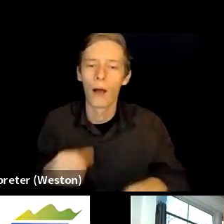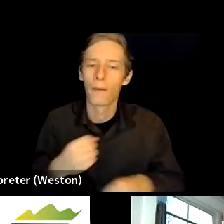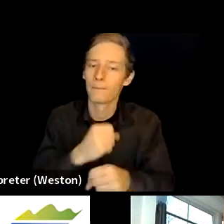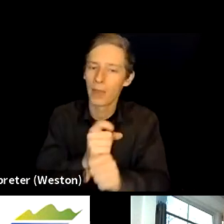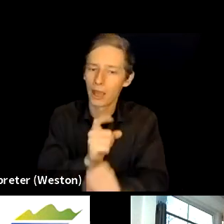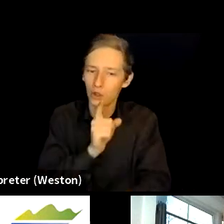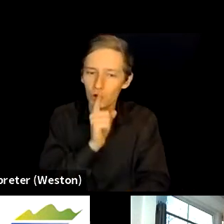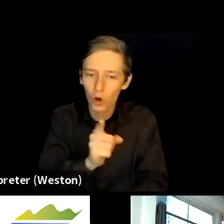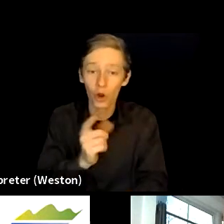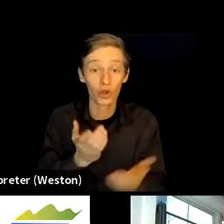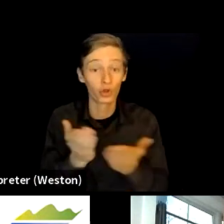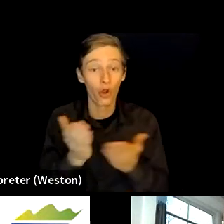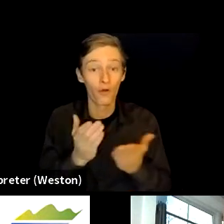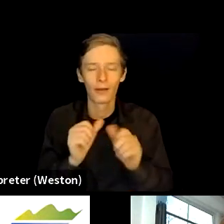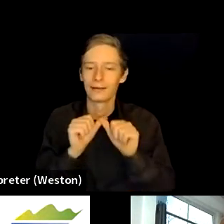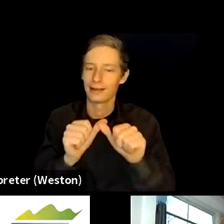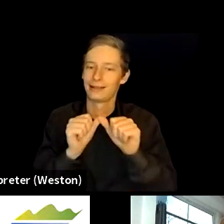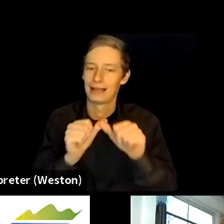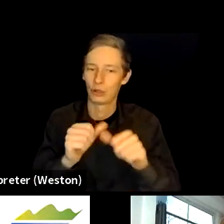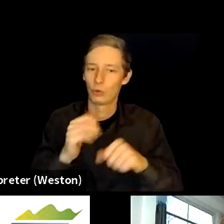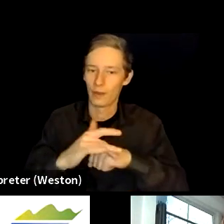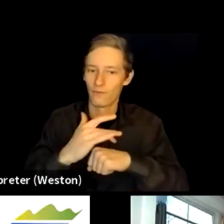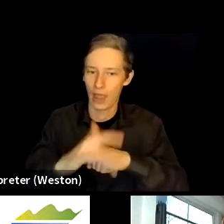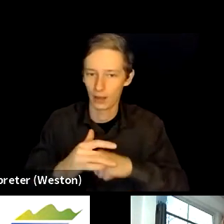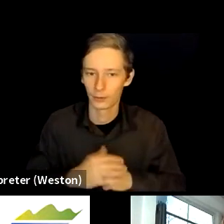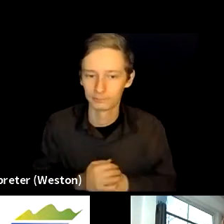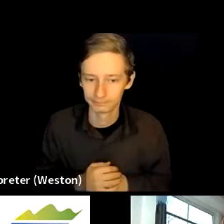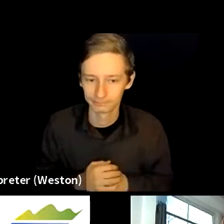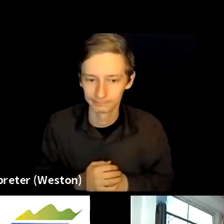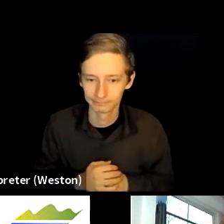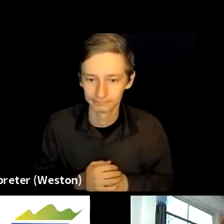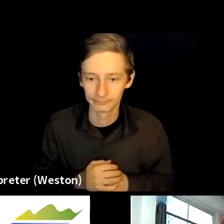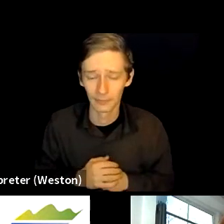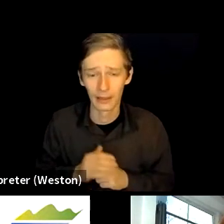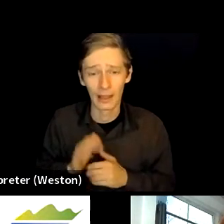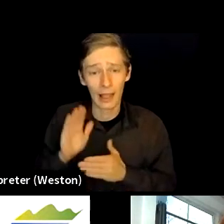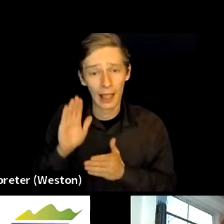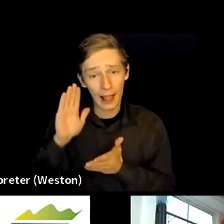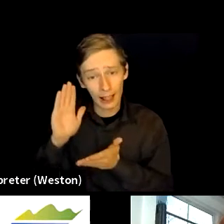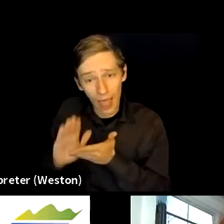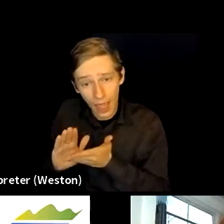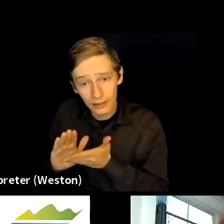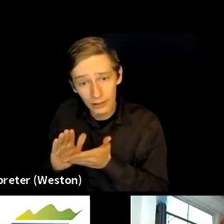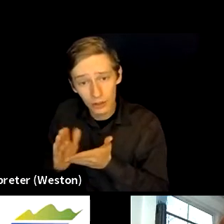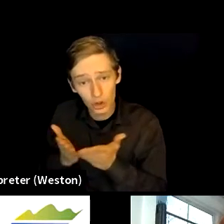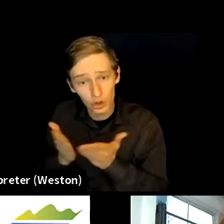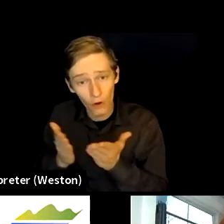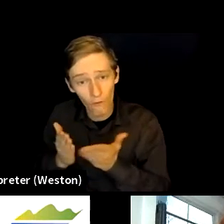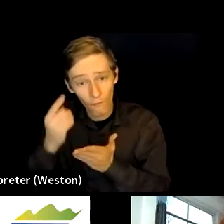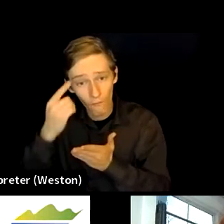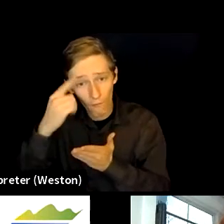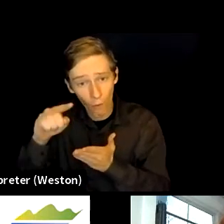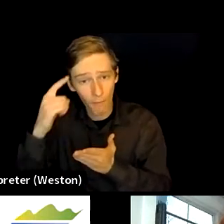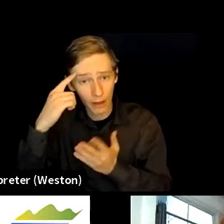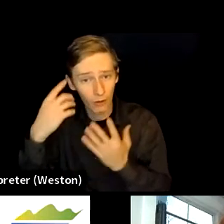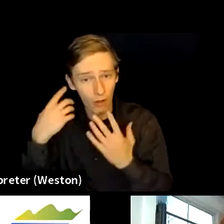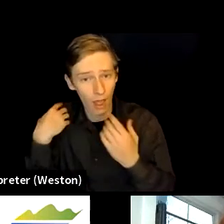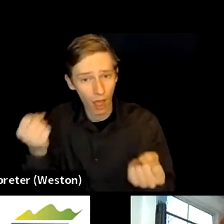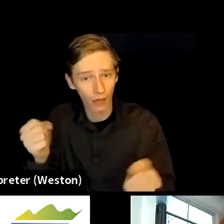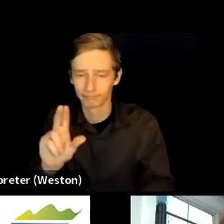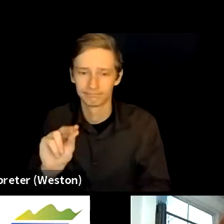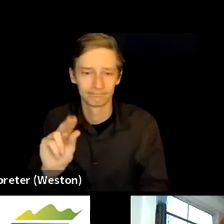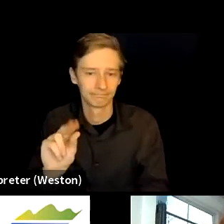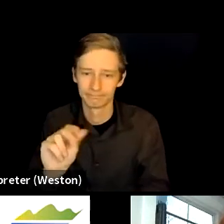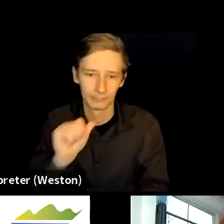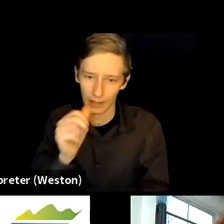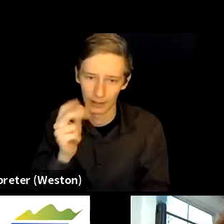people. We haven't really seen a decrease in services, even though things are getting better. And as we've talked about,